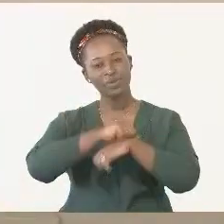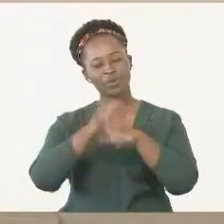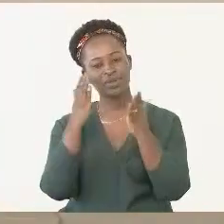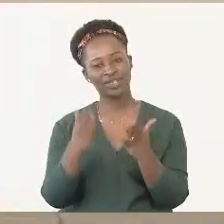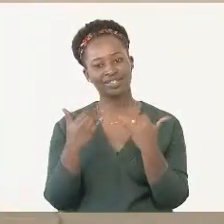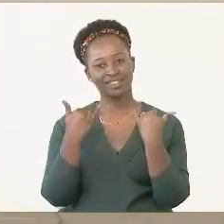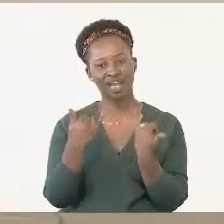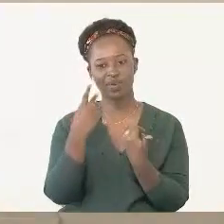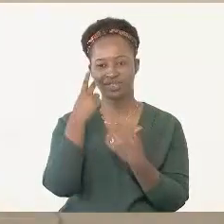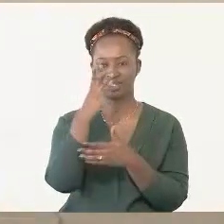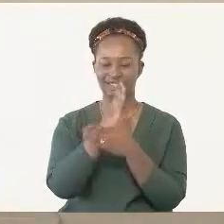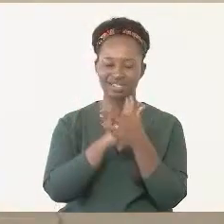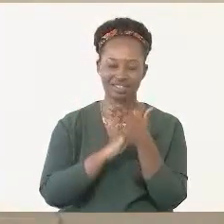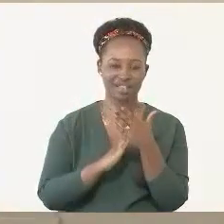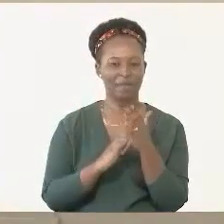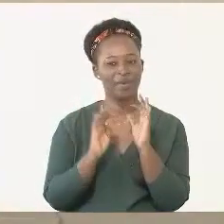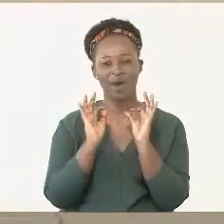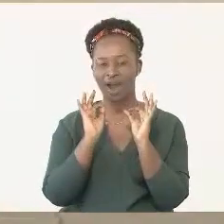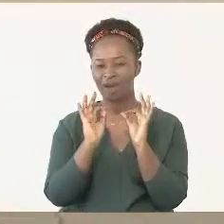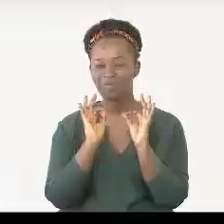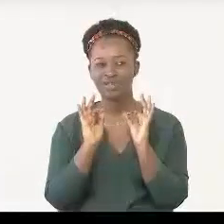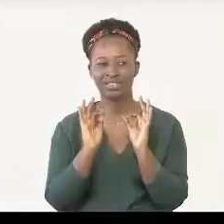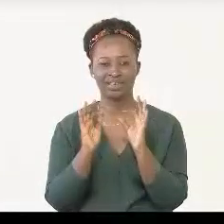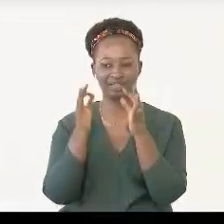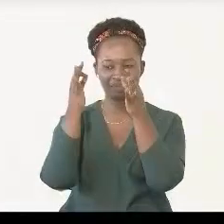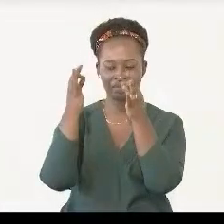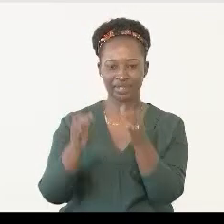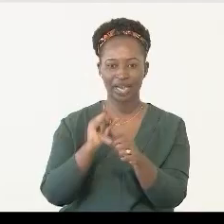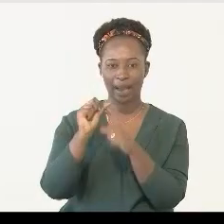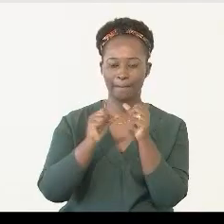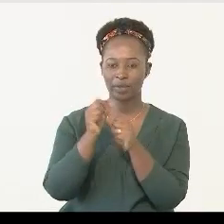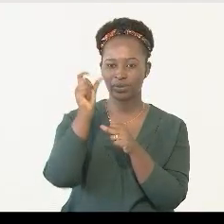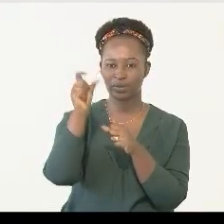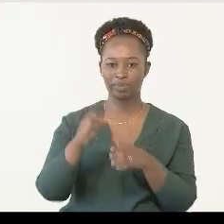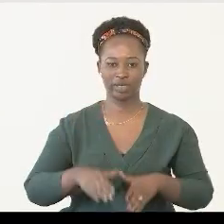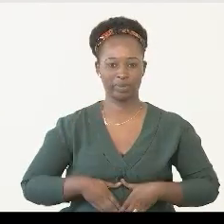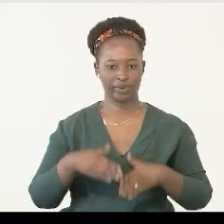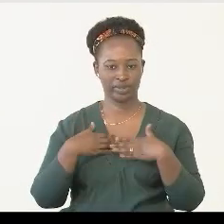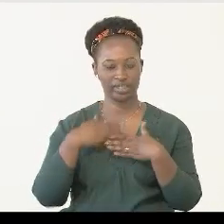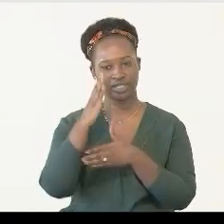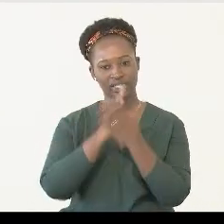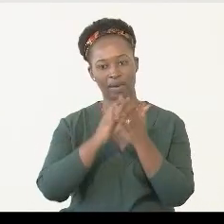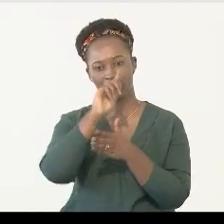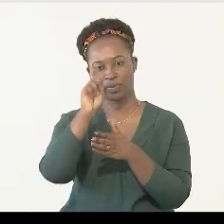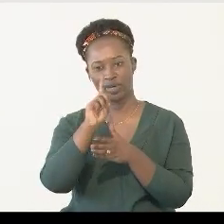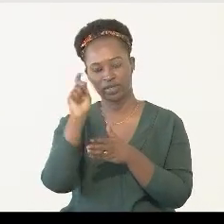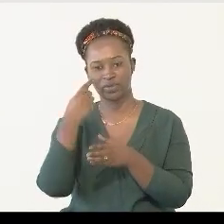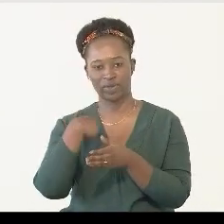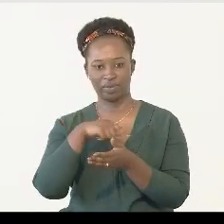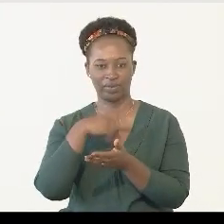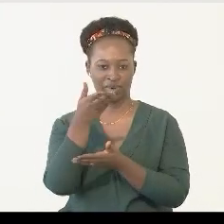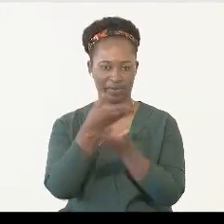us see some amazing facts about human body. Here are some questions we are going to